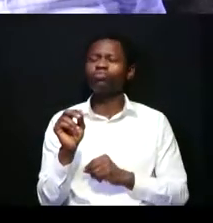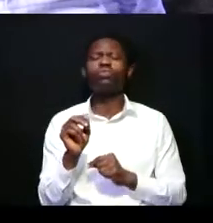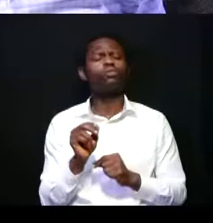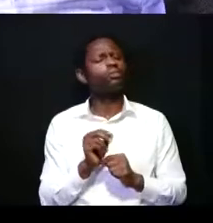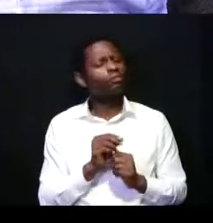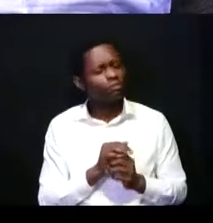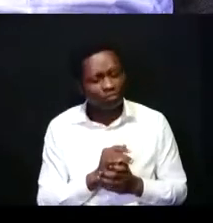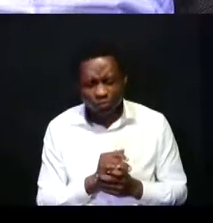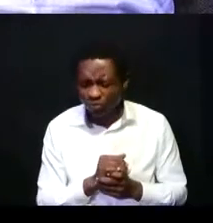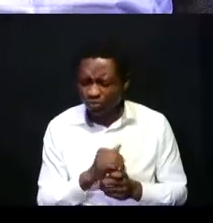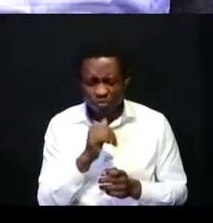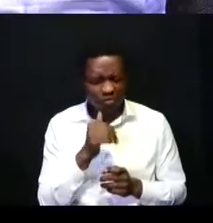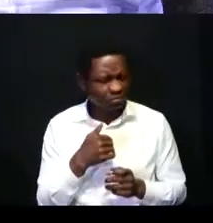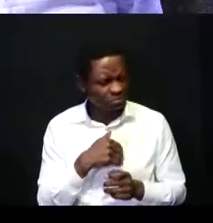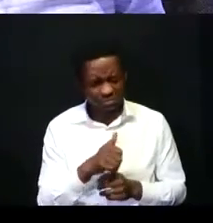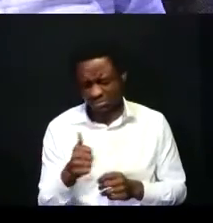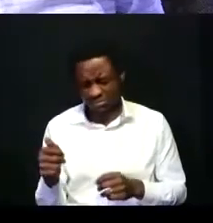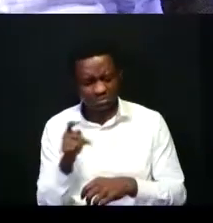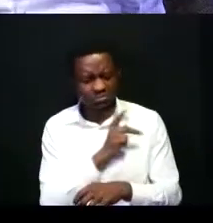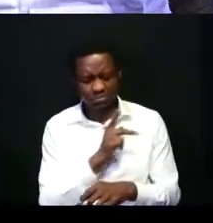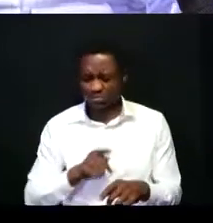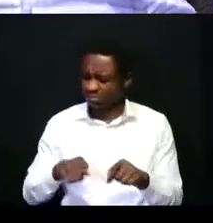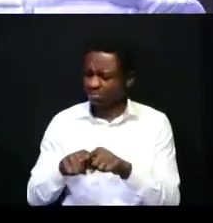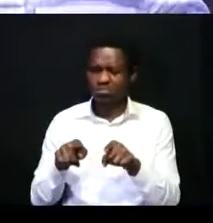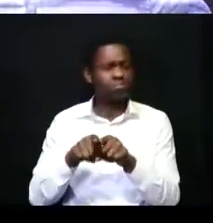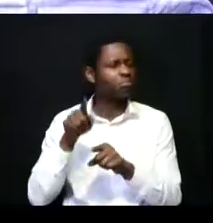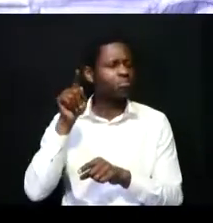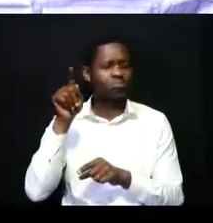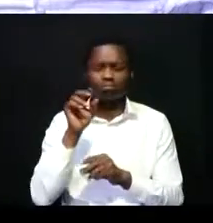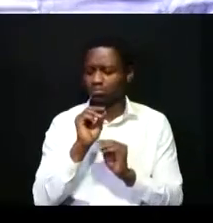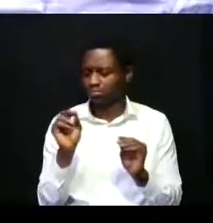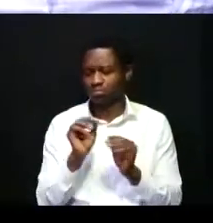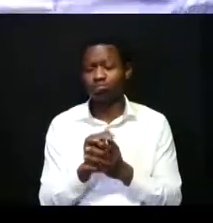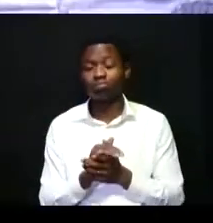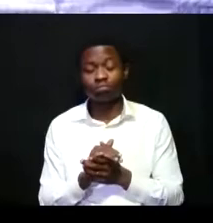sewo o tse sewo